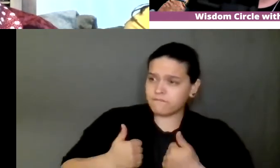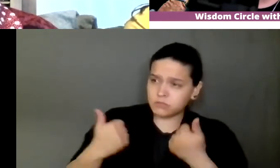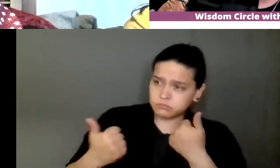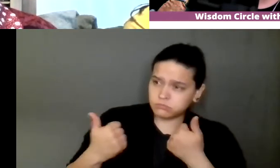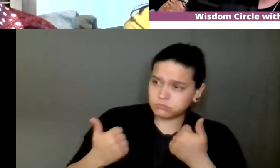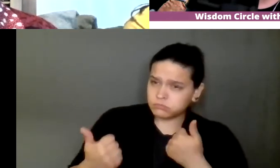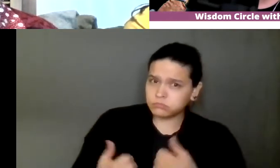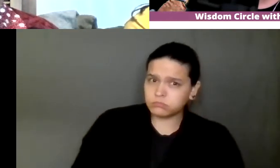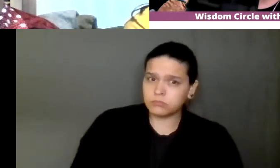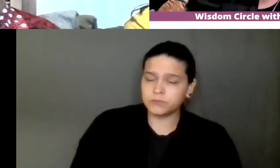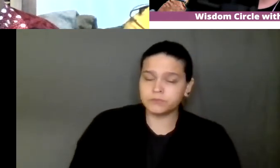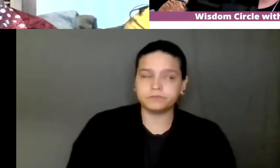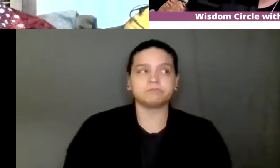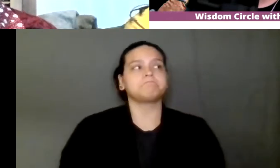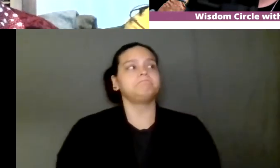Well,